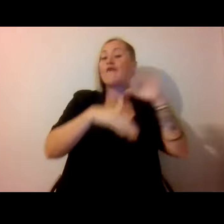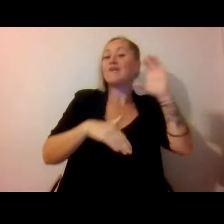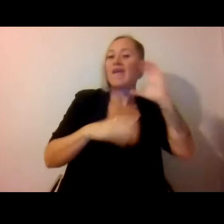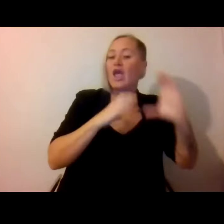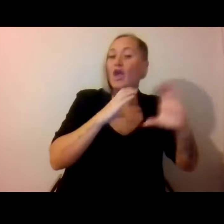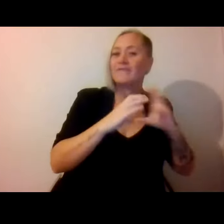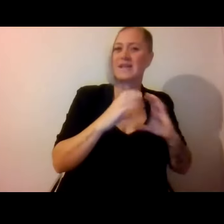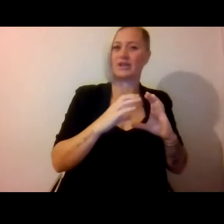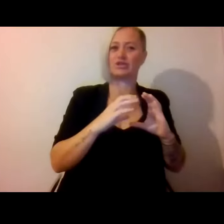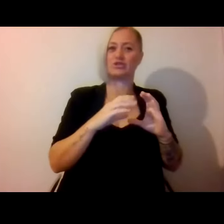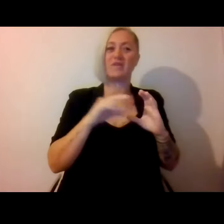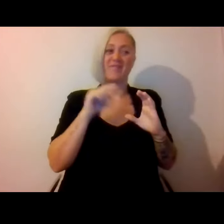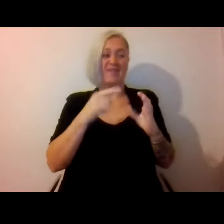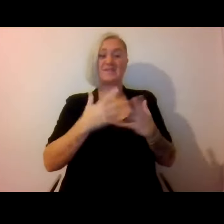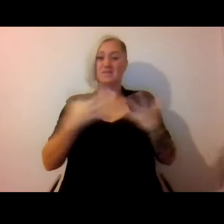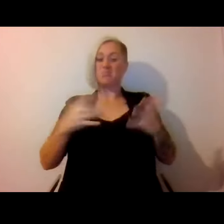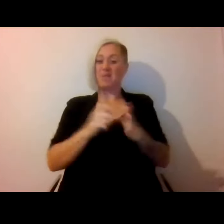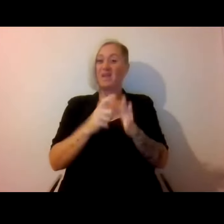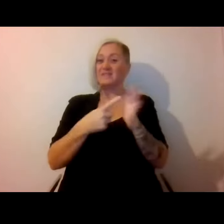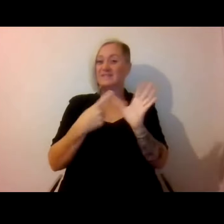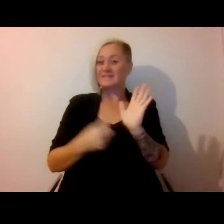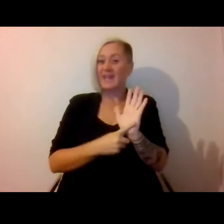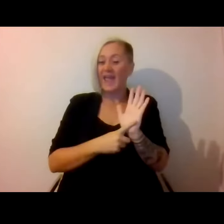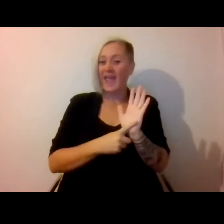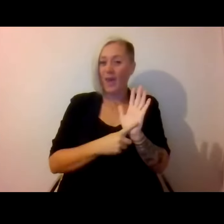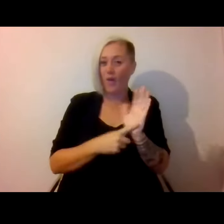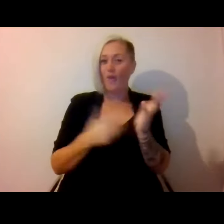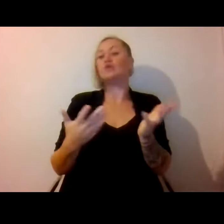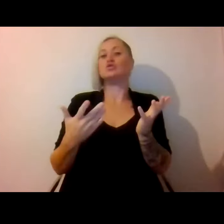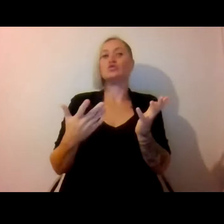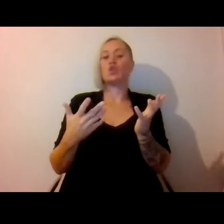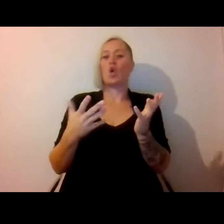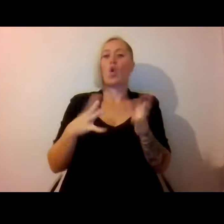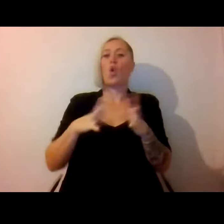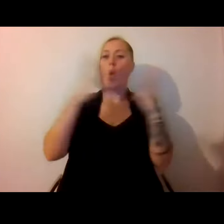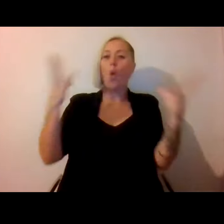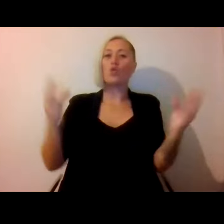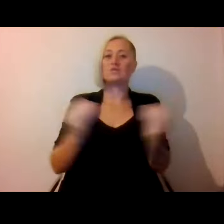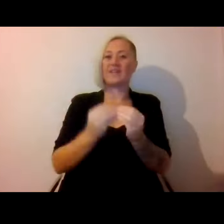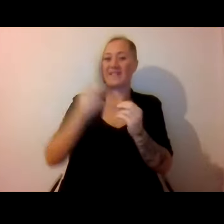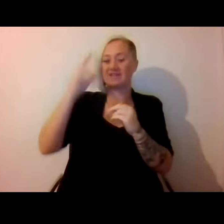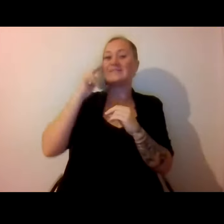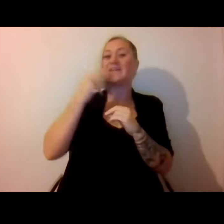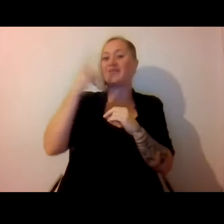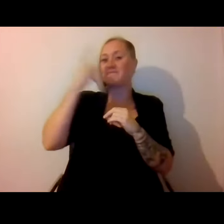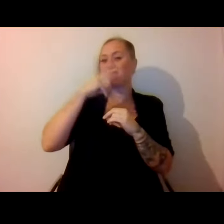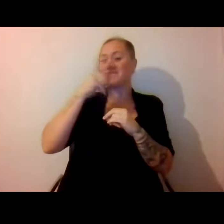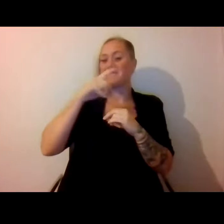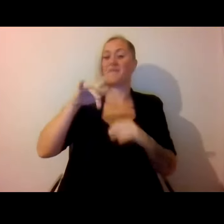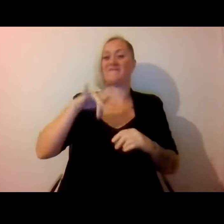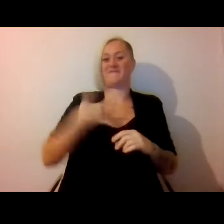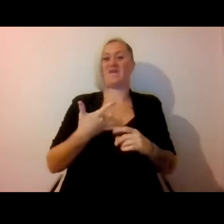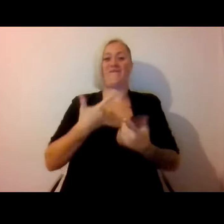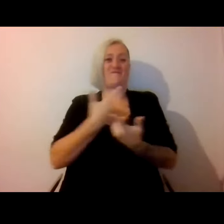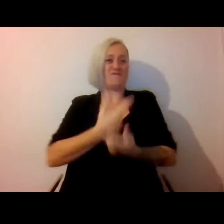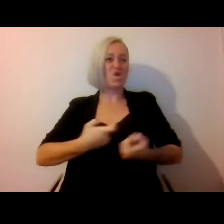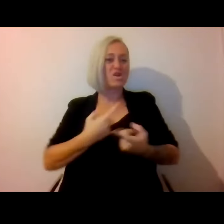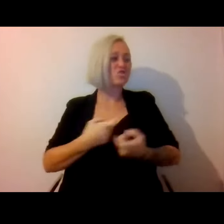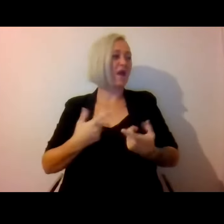deal. So altogether, deaf people may feel frustrated, annoyed,